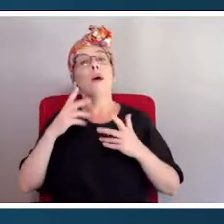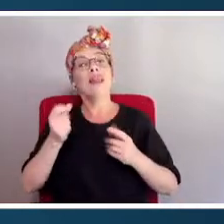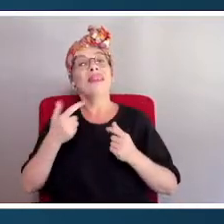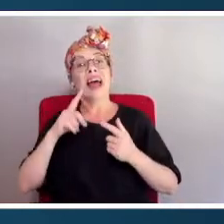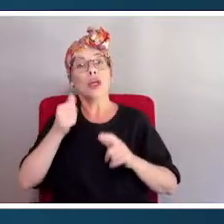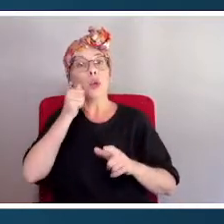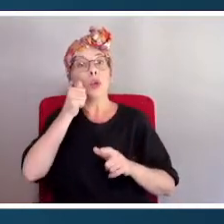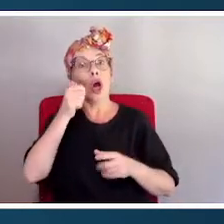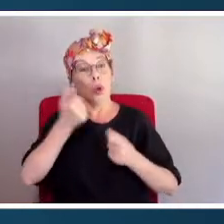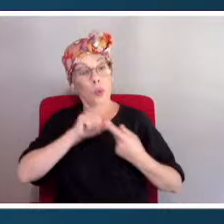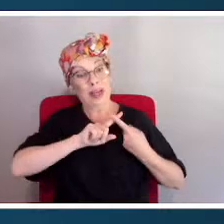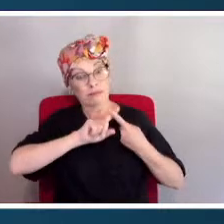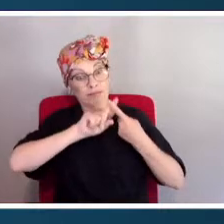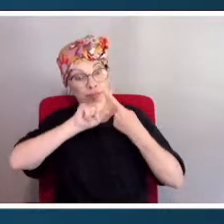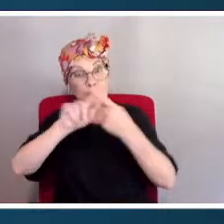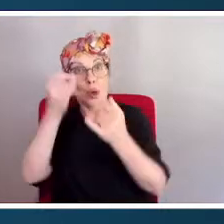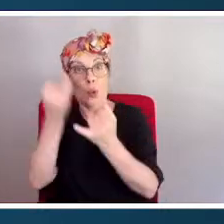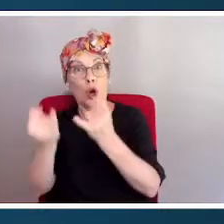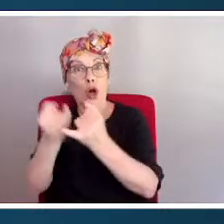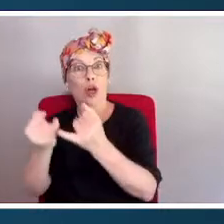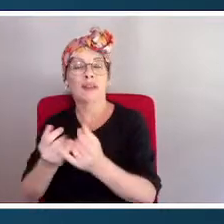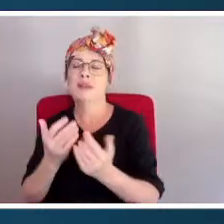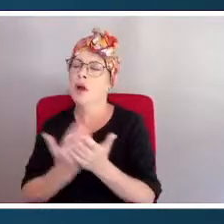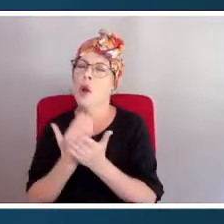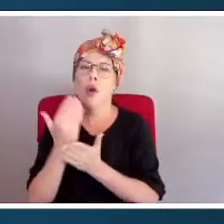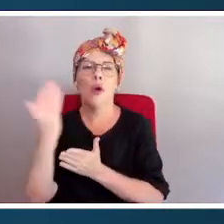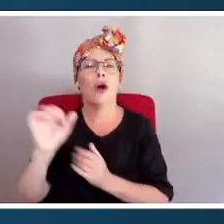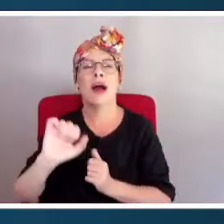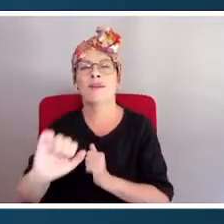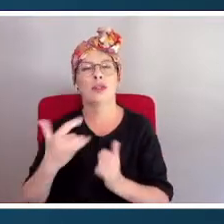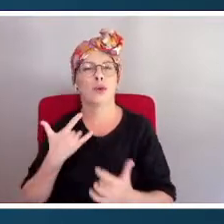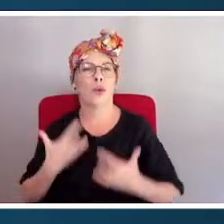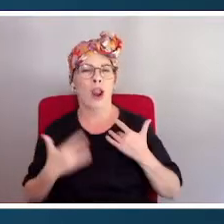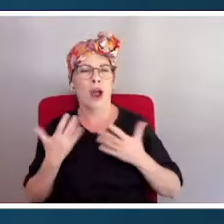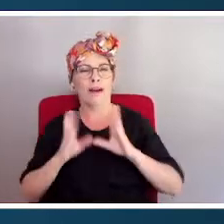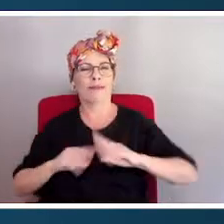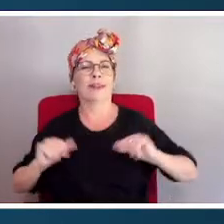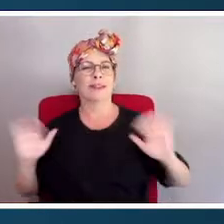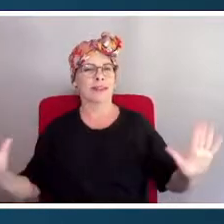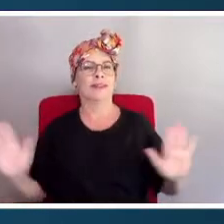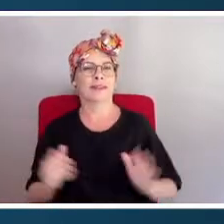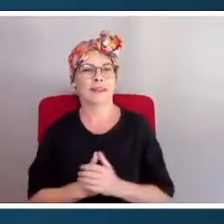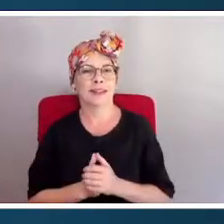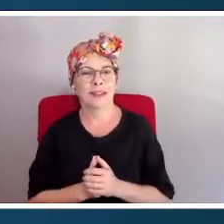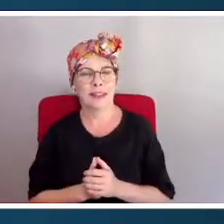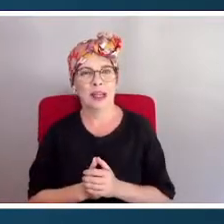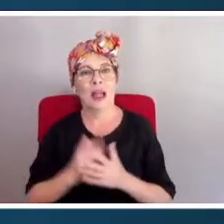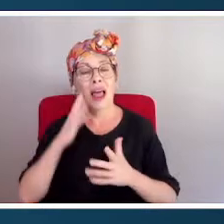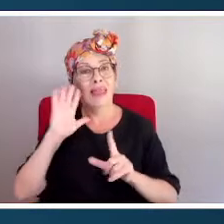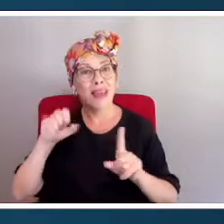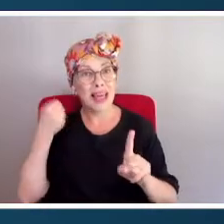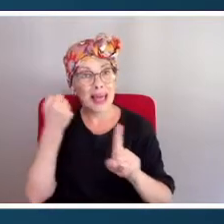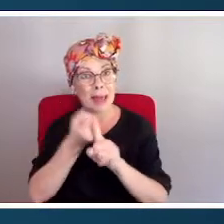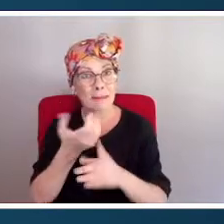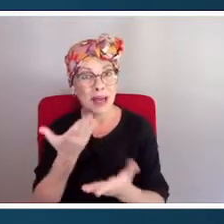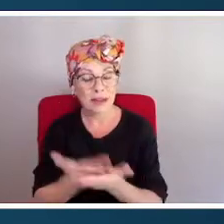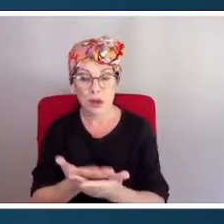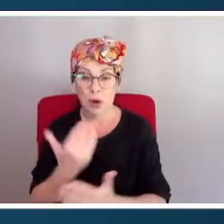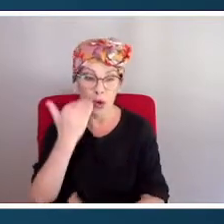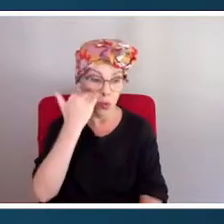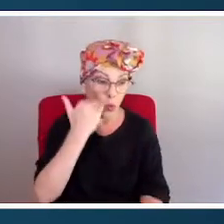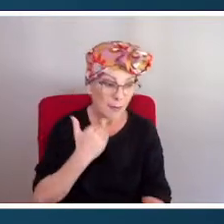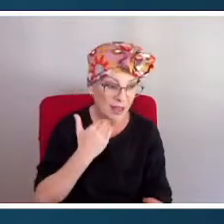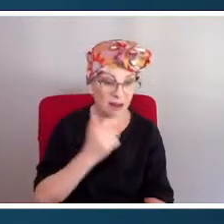seen firsthand the intense impacts of climate catastrophes impact upon women, people with